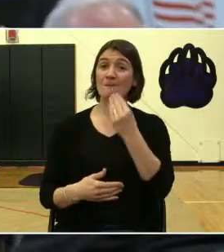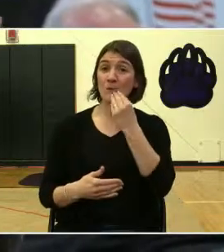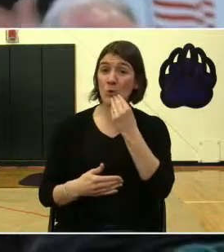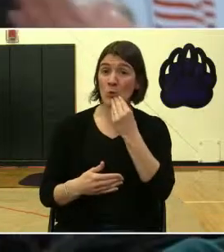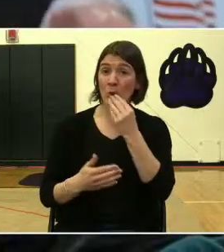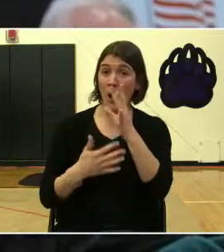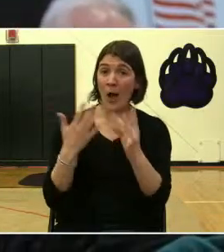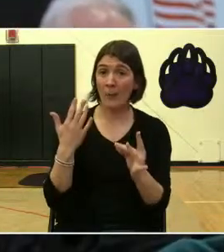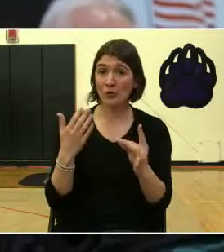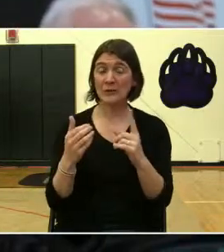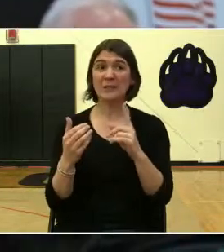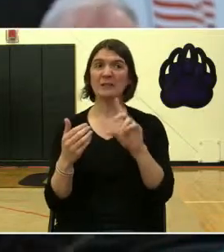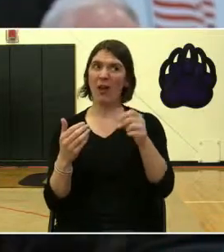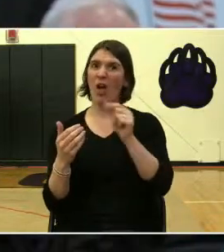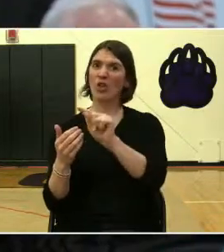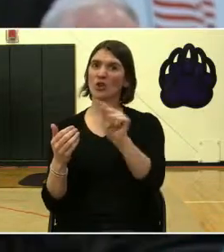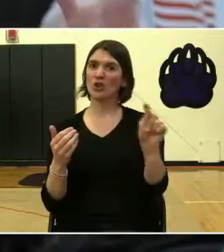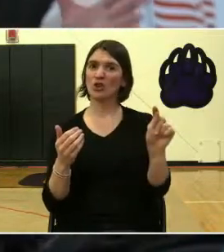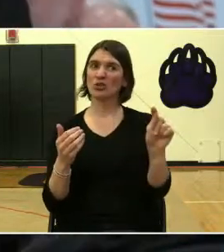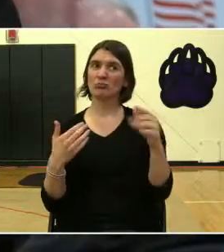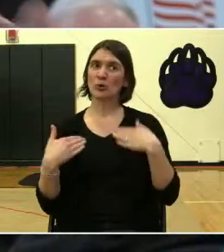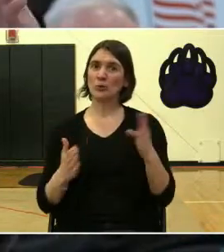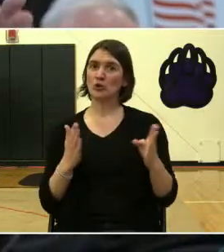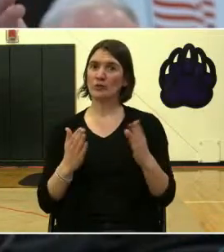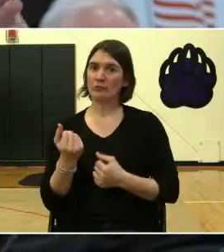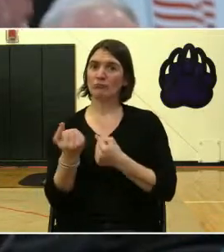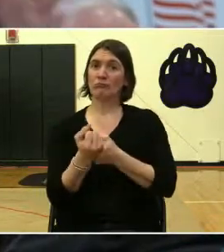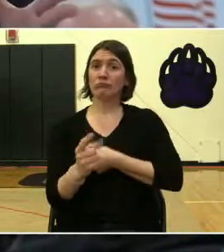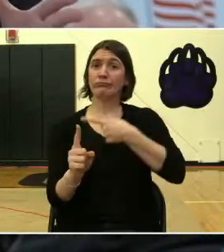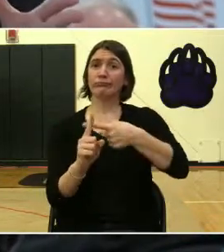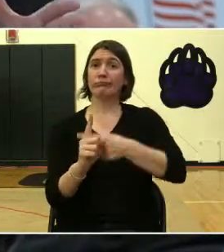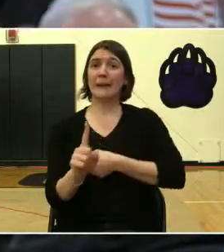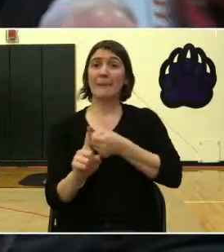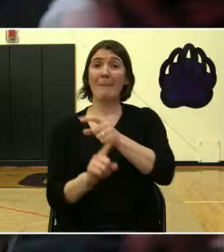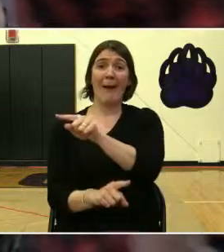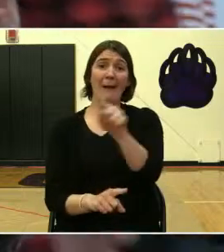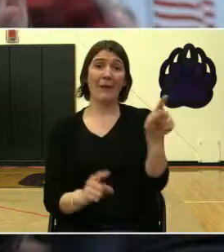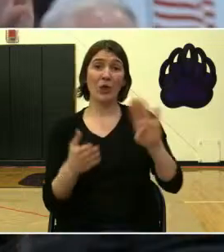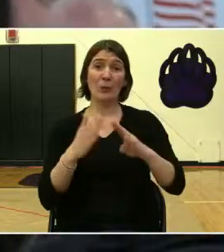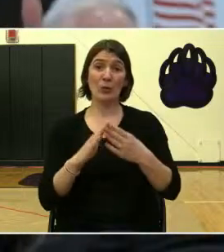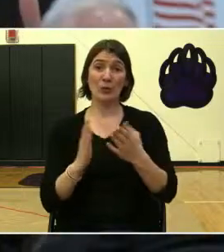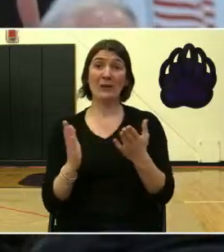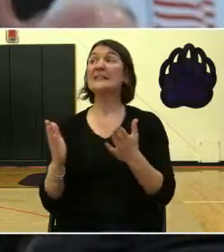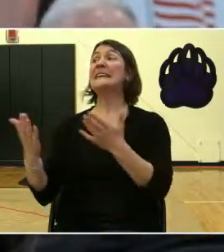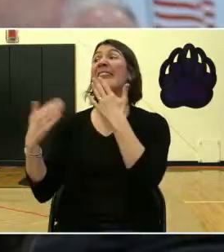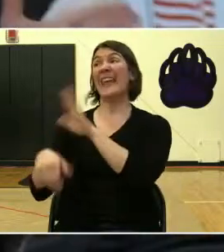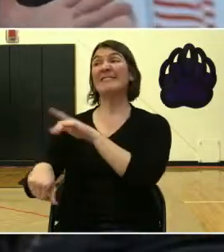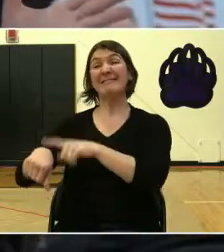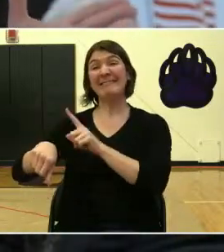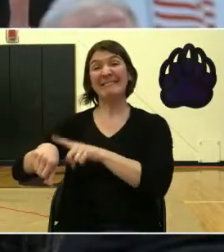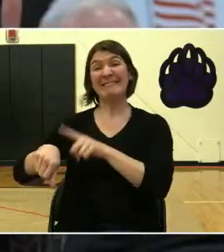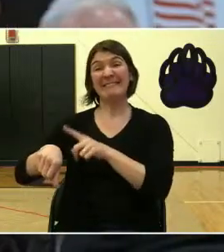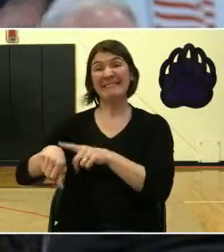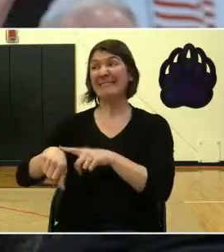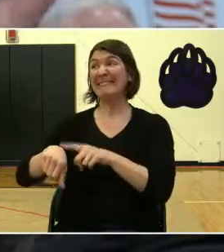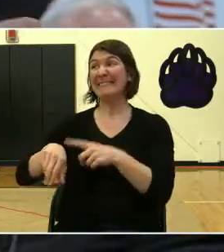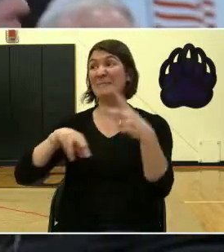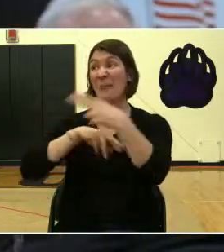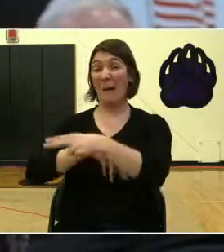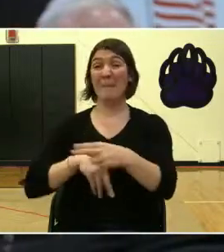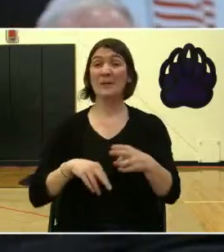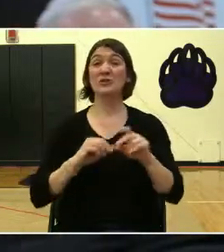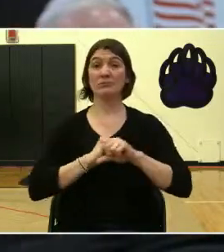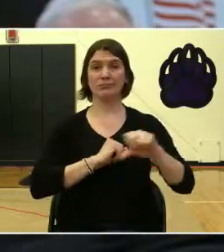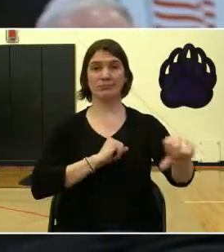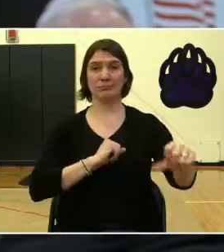sustainability and other ways that they can have a positive impact on the community since the Human Service if you please